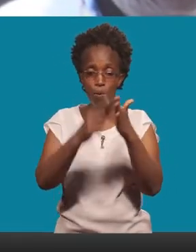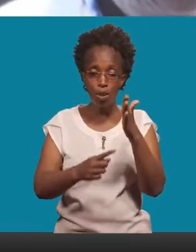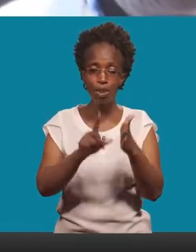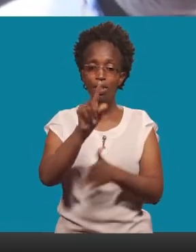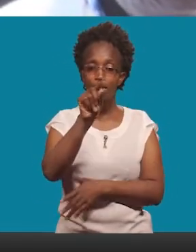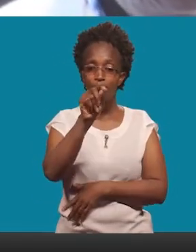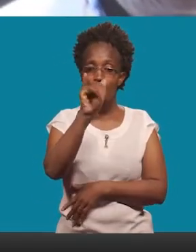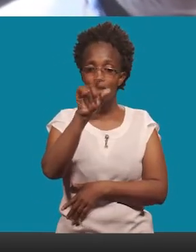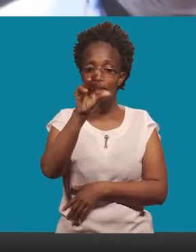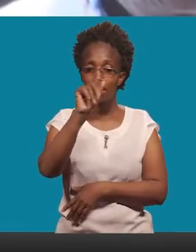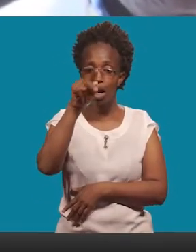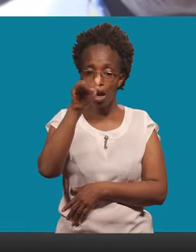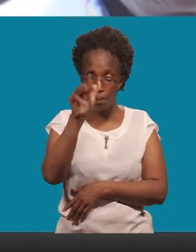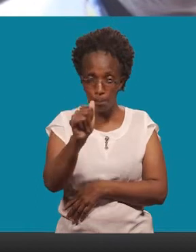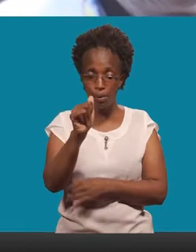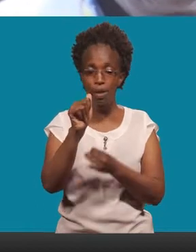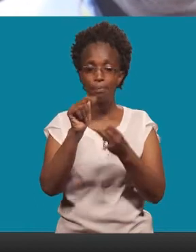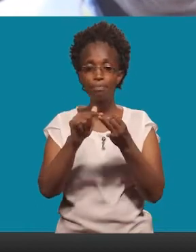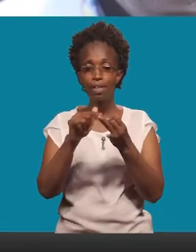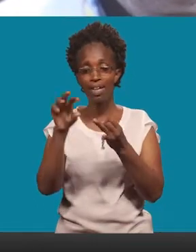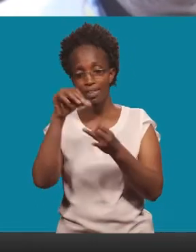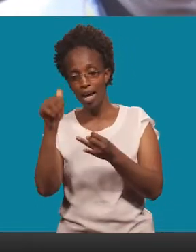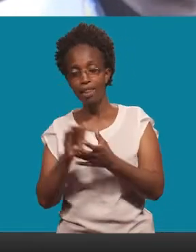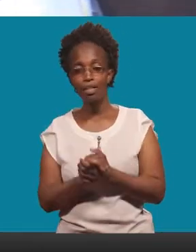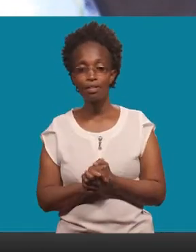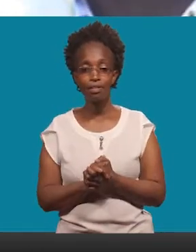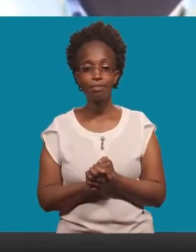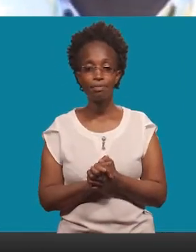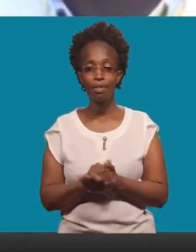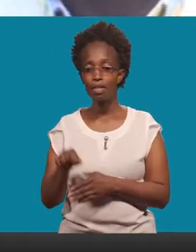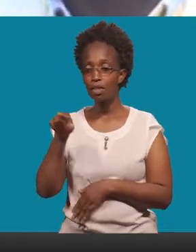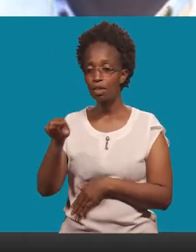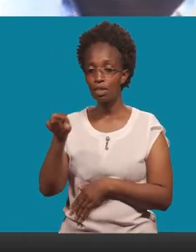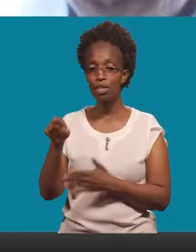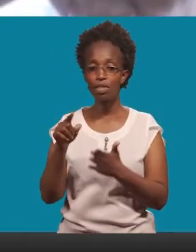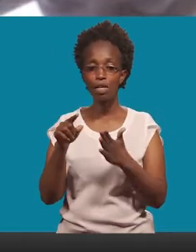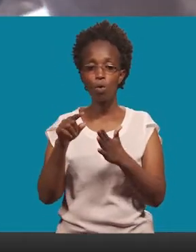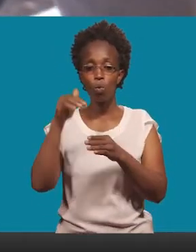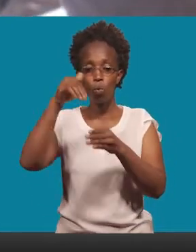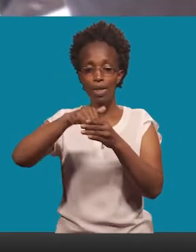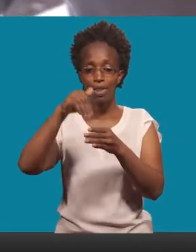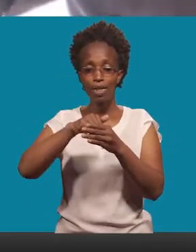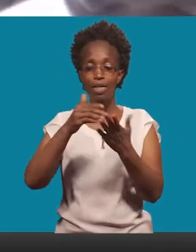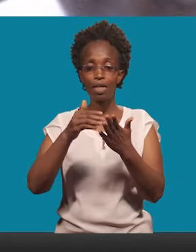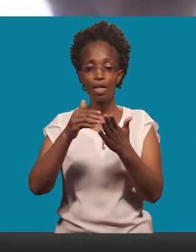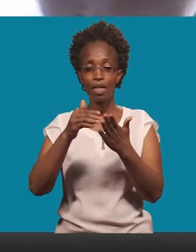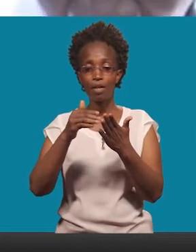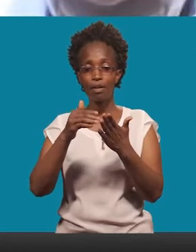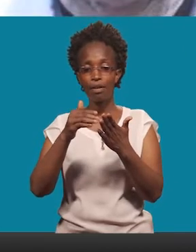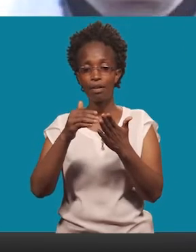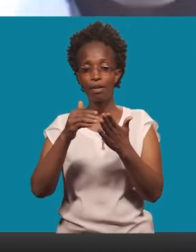tilapia, we process catfish, and we also process Nile perch. That is within the LREP